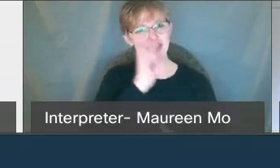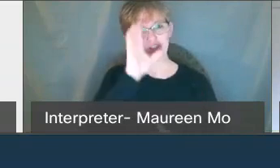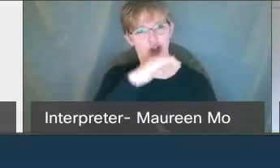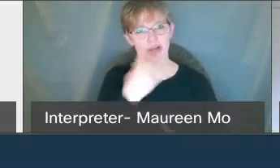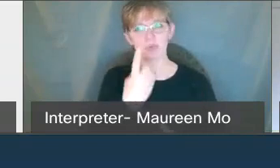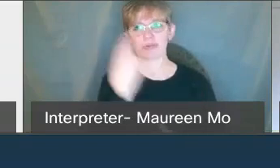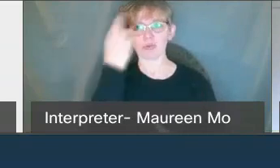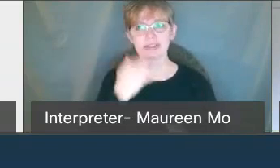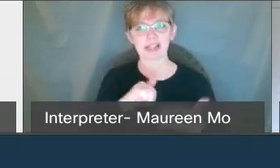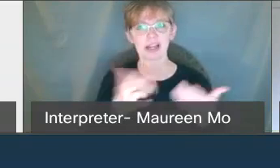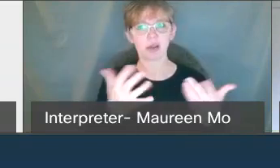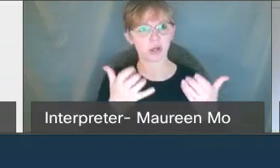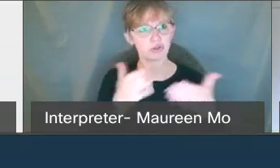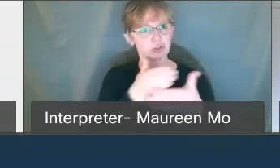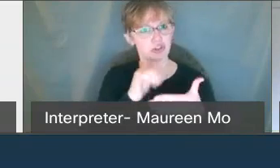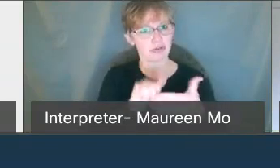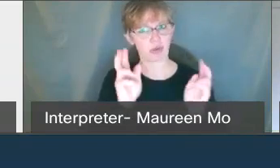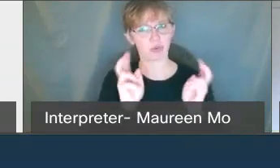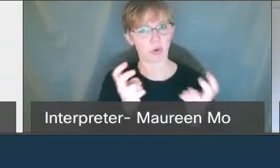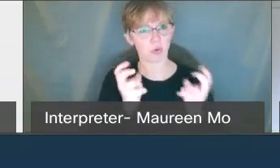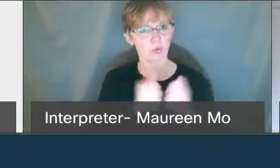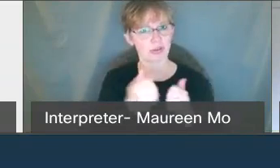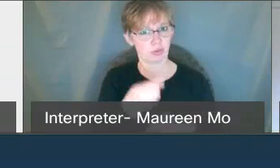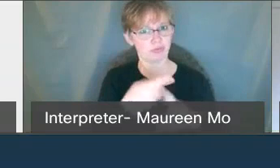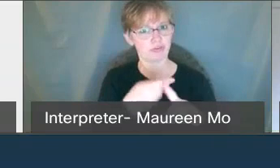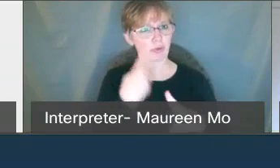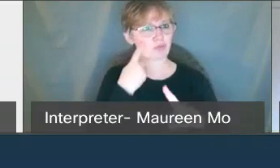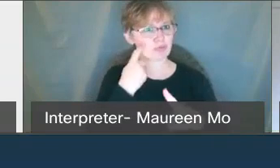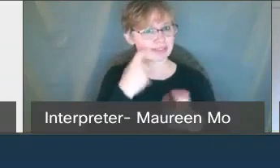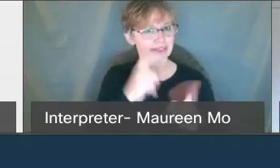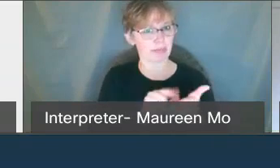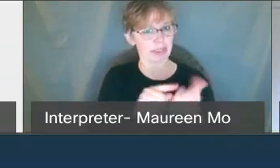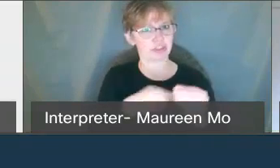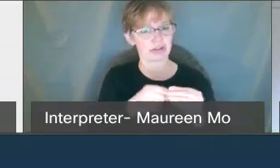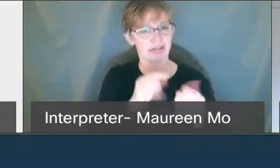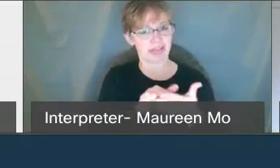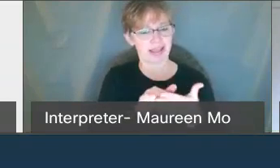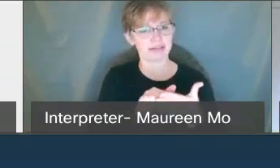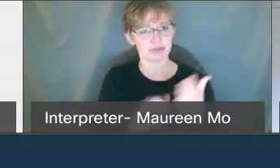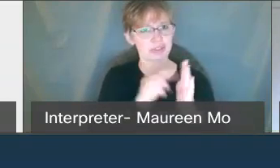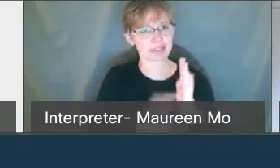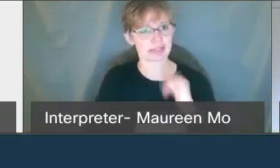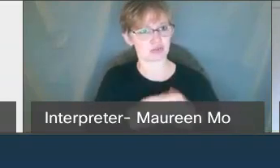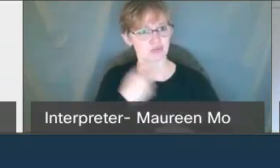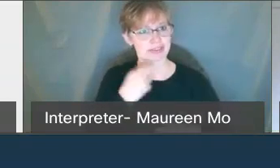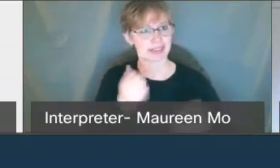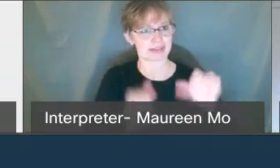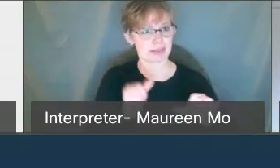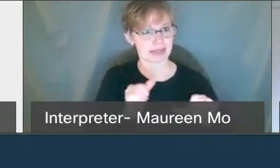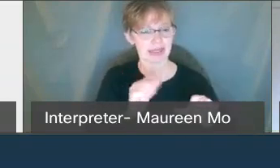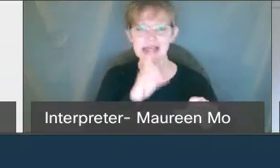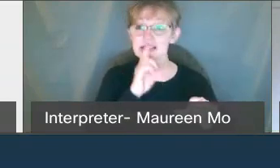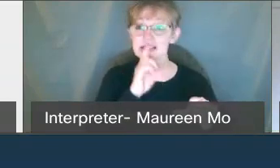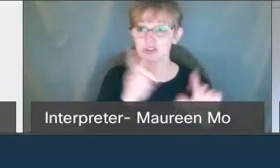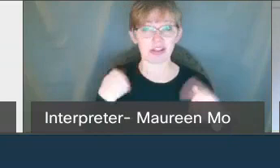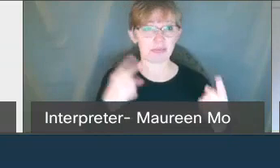all from one of the more recent publications criticizing risk assessment is that there have actually been hundreds of